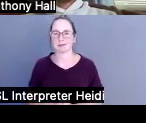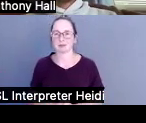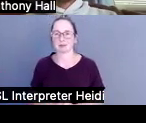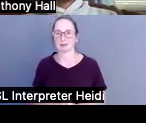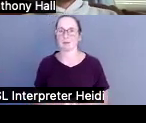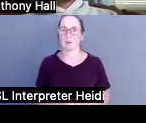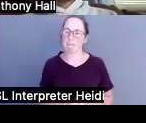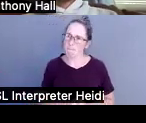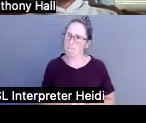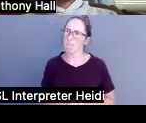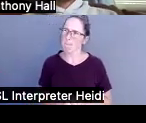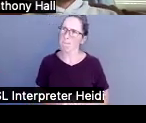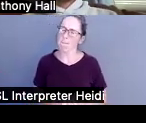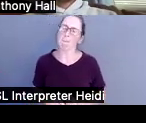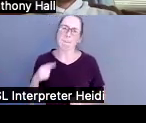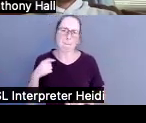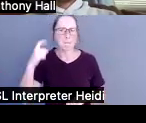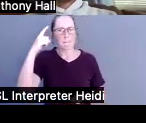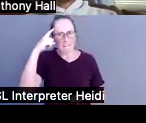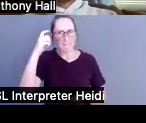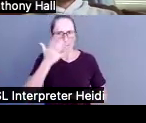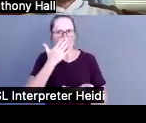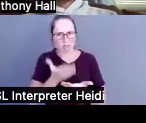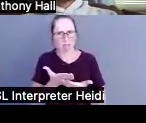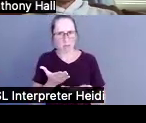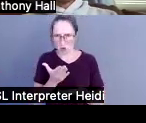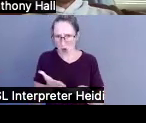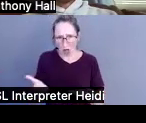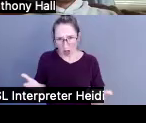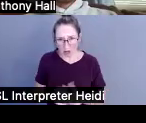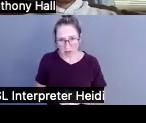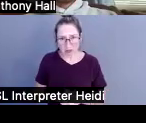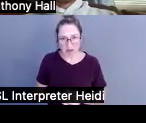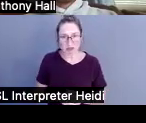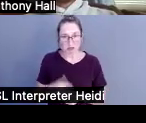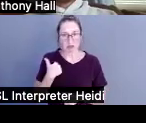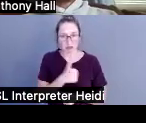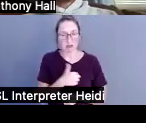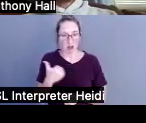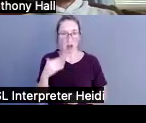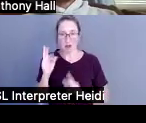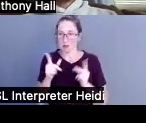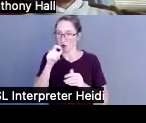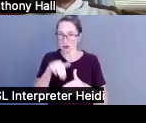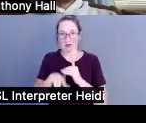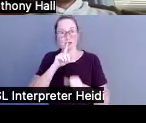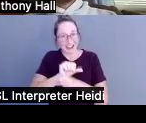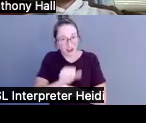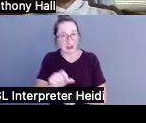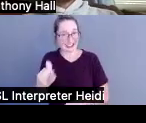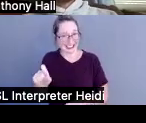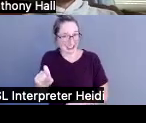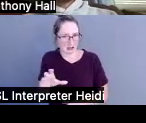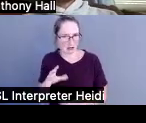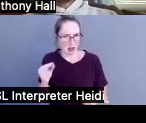I think things went well. We had people that came in with legitimate needs, and you